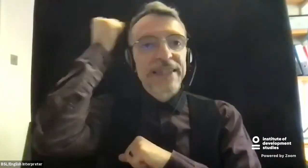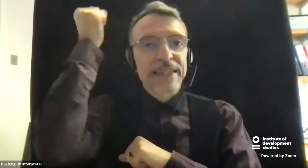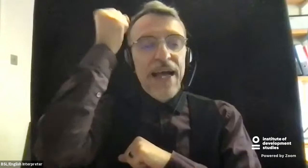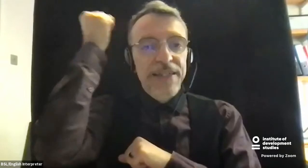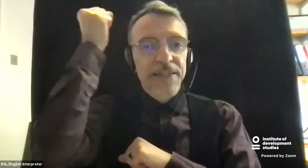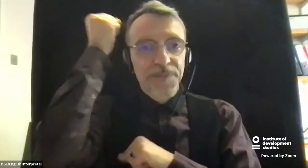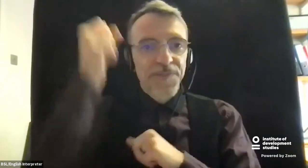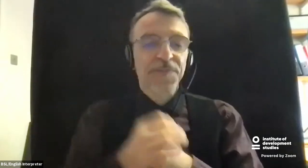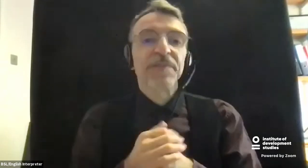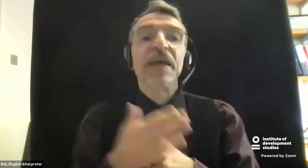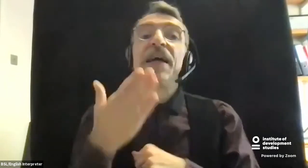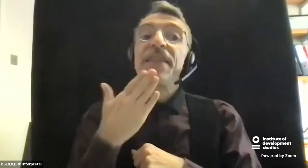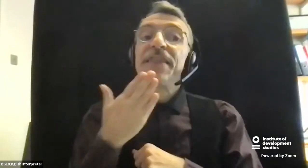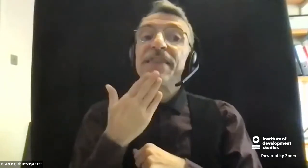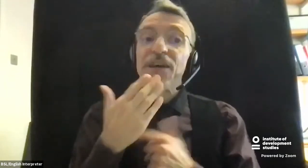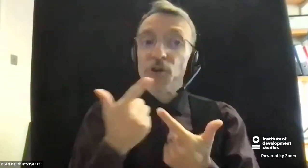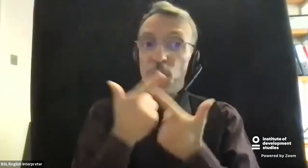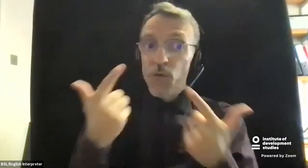Thank you very much, Lisa.